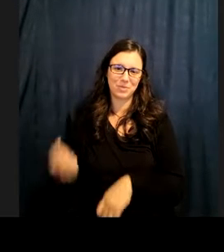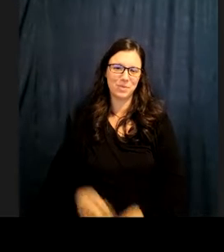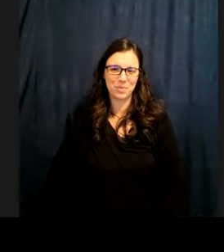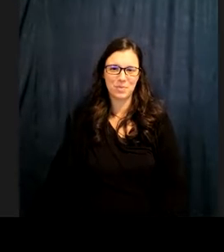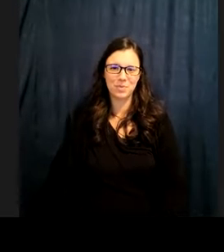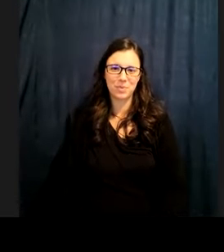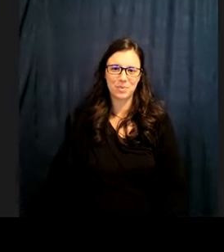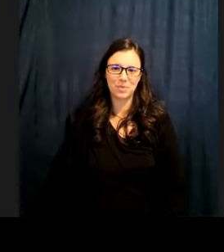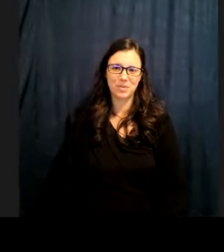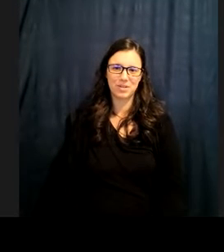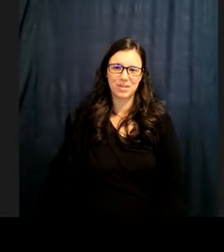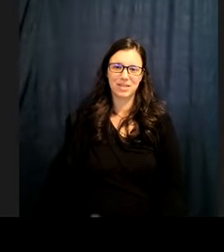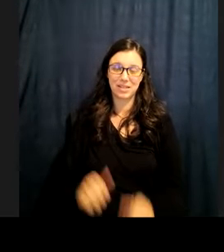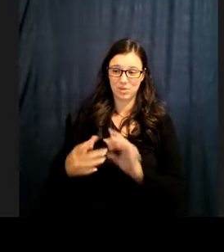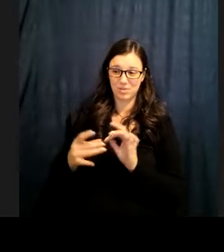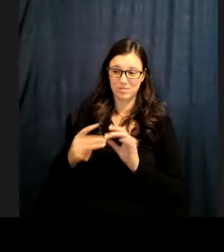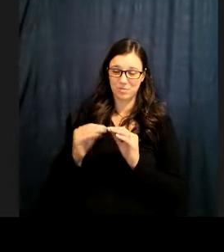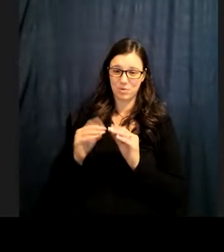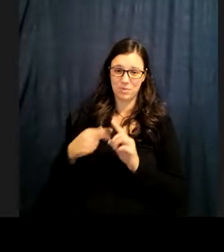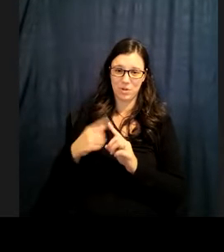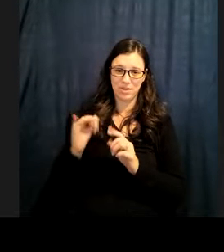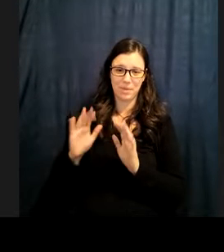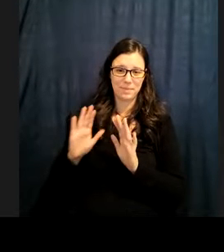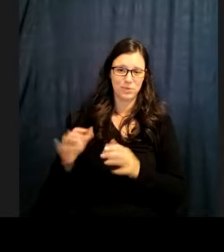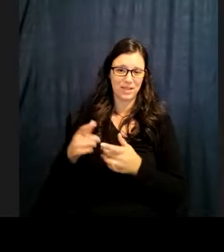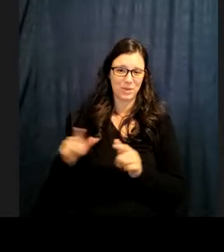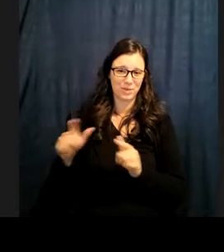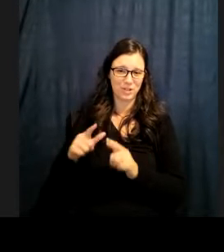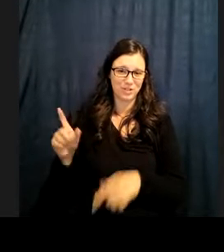Can you talk more about that, about pushing language?